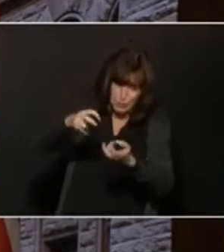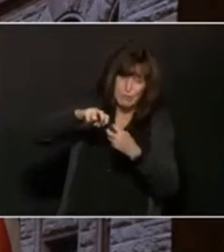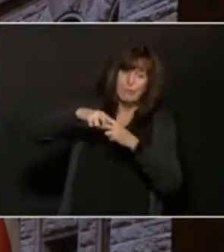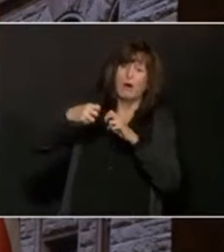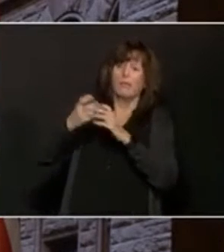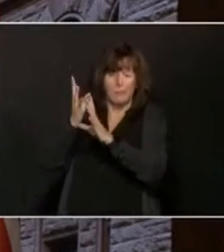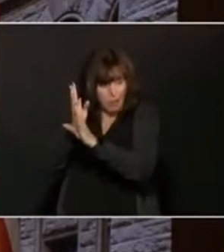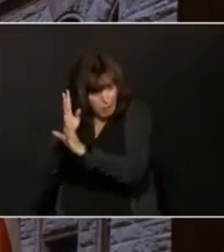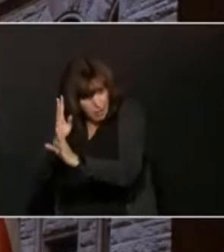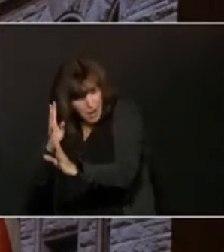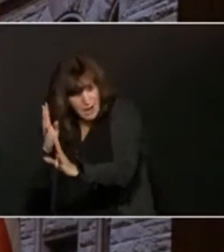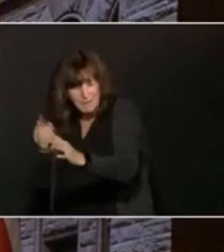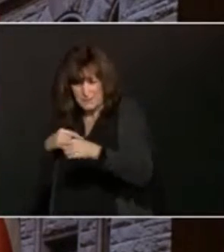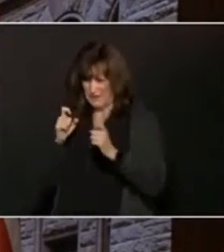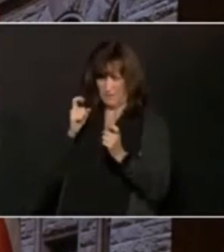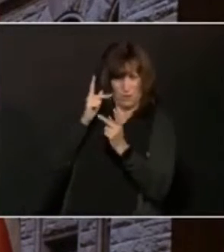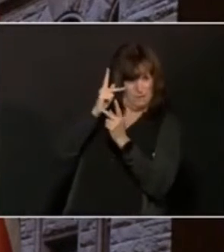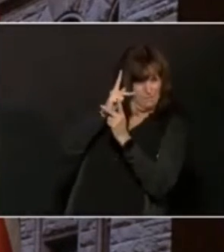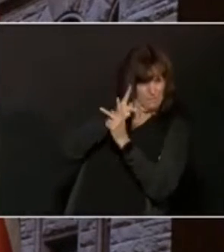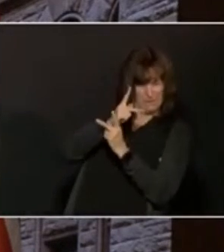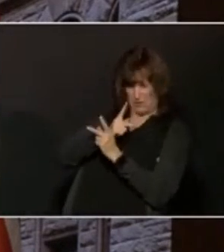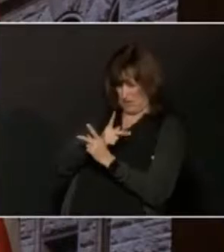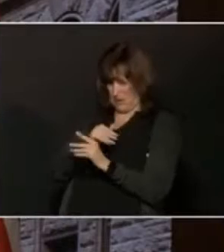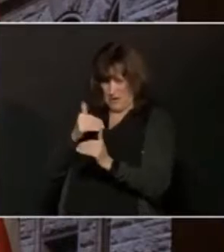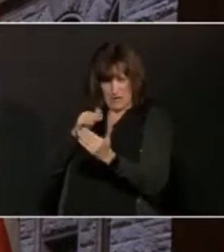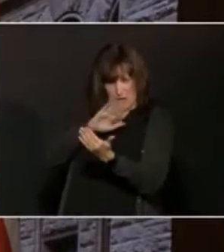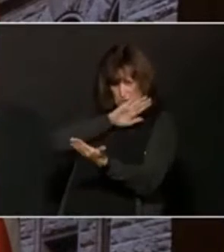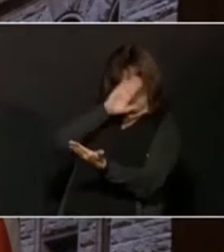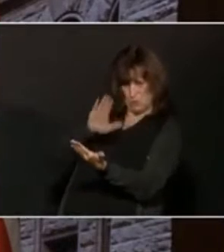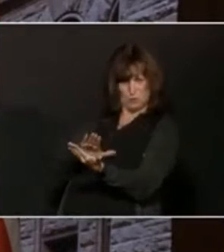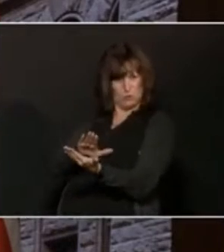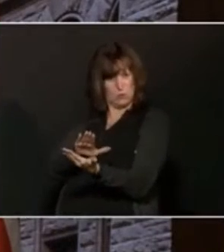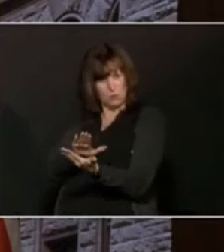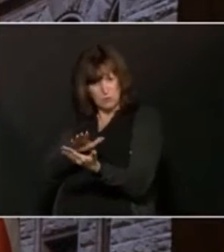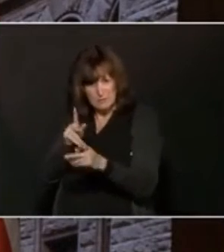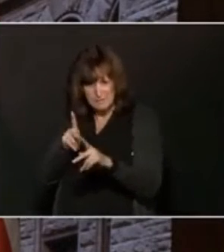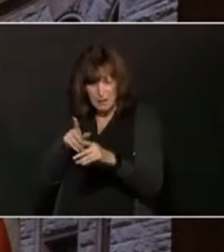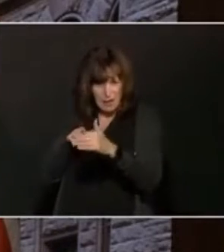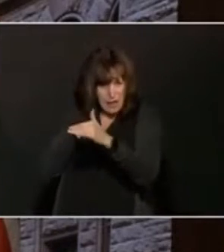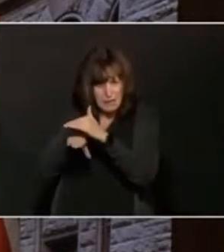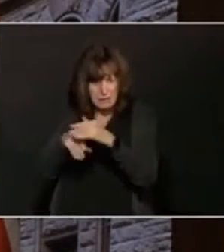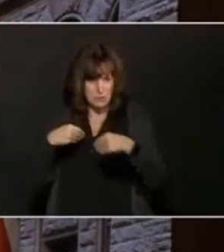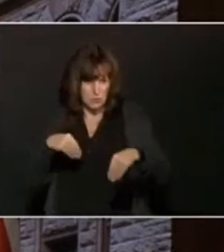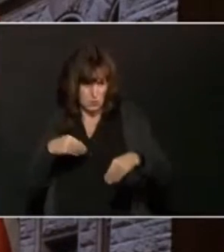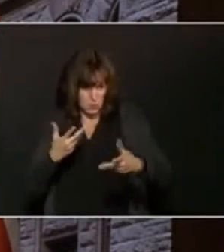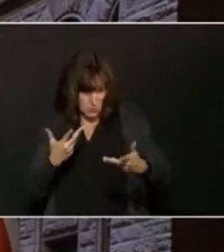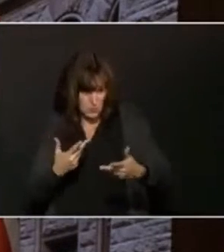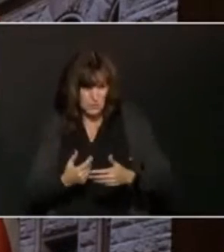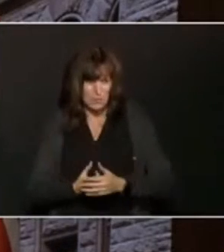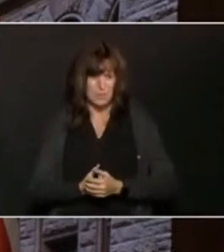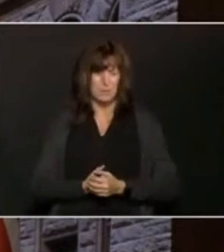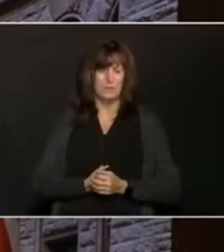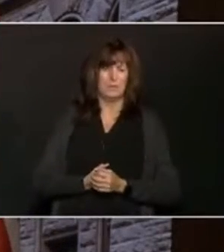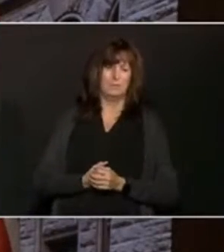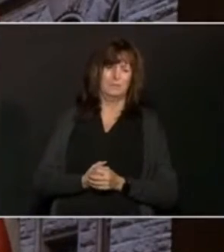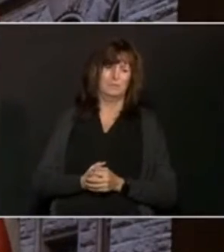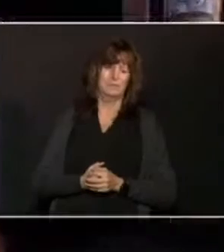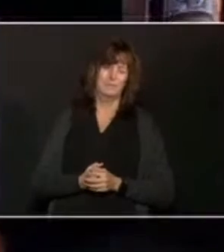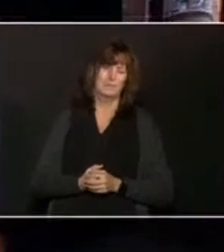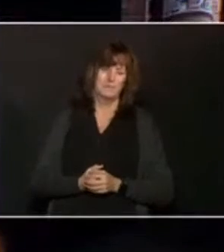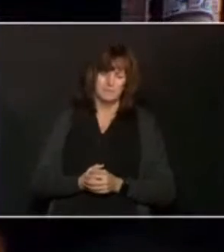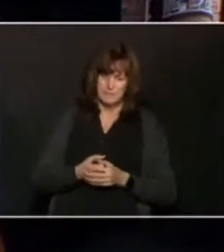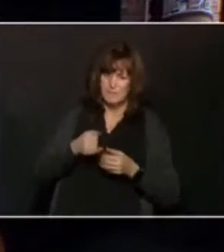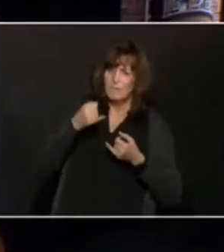we reduce the number of people that are going into big box stores as well. Last question. Your